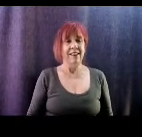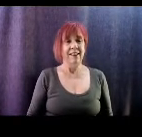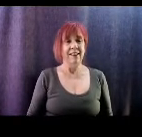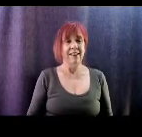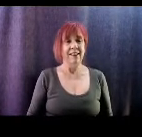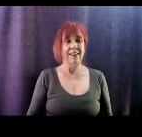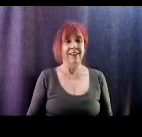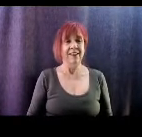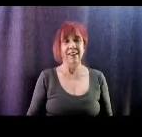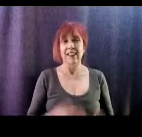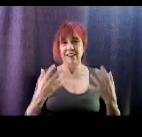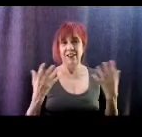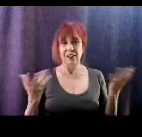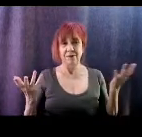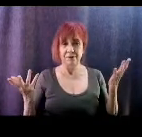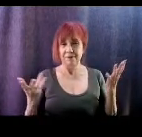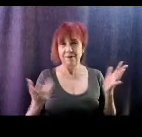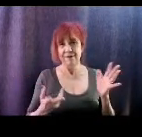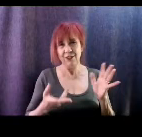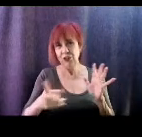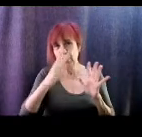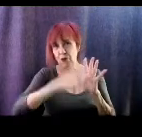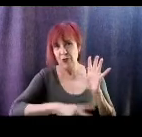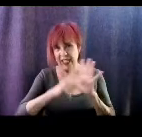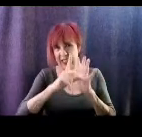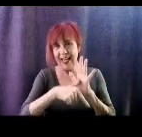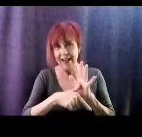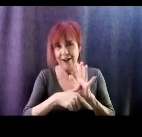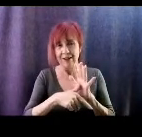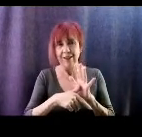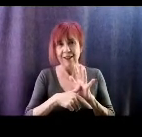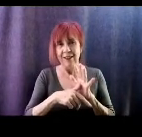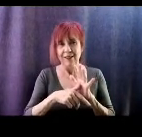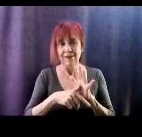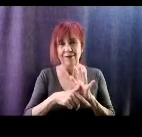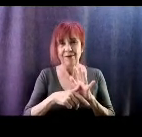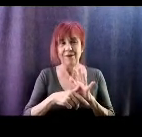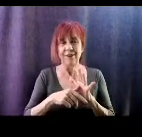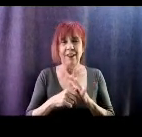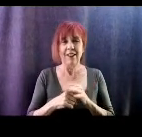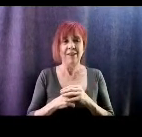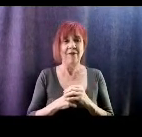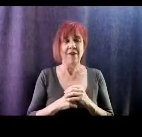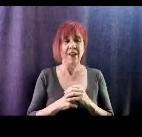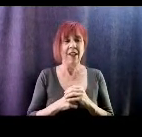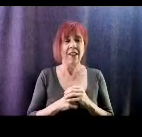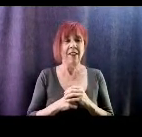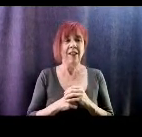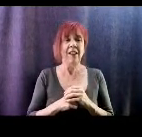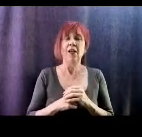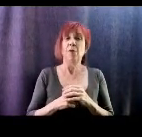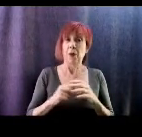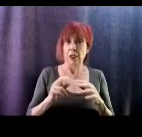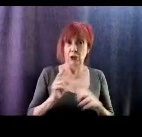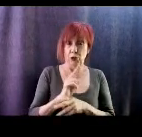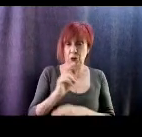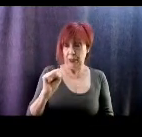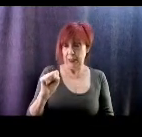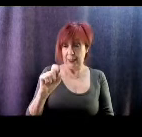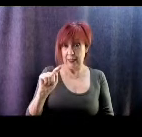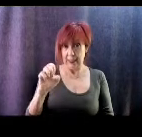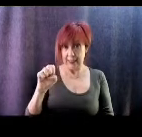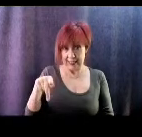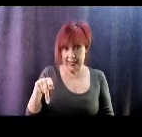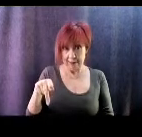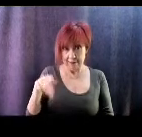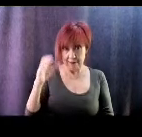yeah, that's all part of, yeah, you can just read through that at your leisure. But using the STEP concept, Mitch